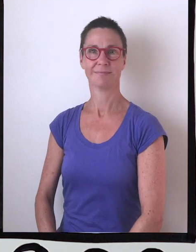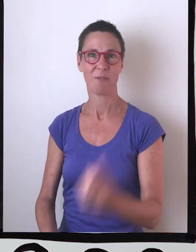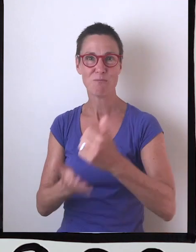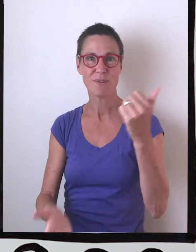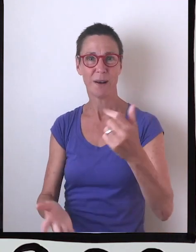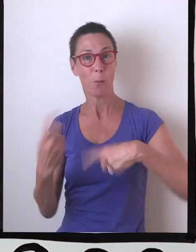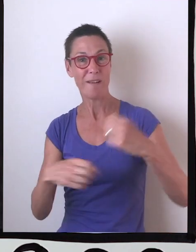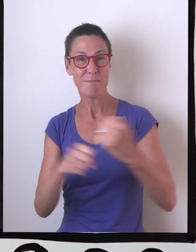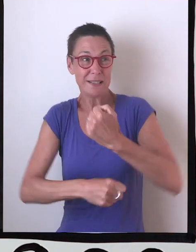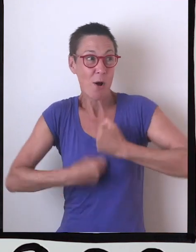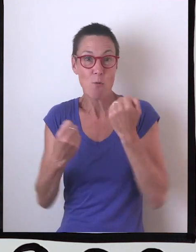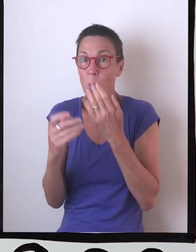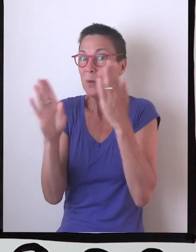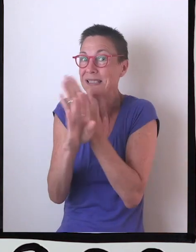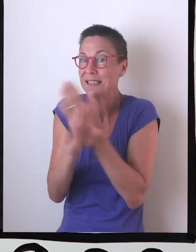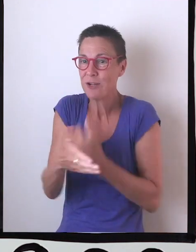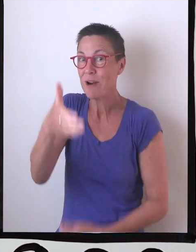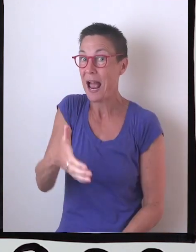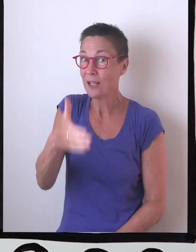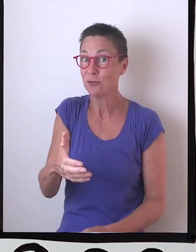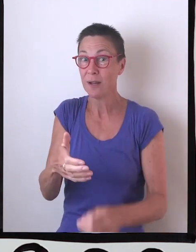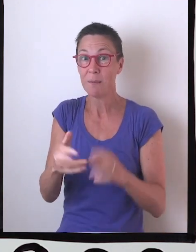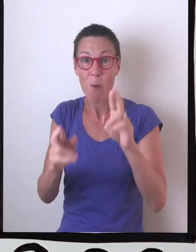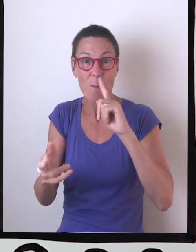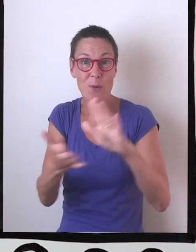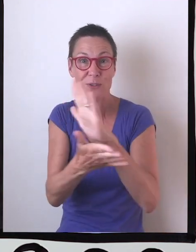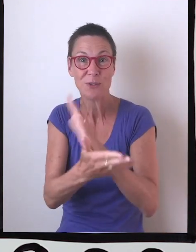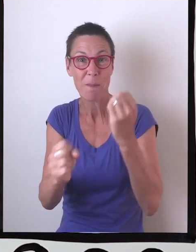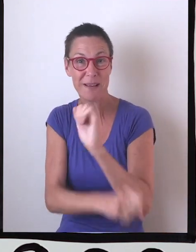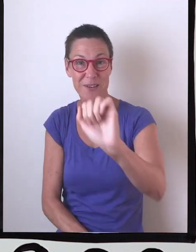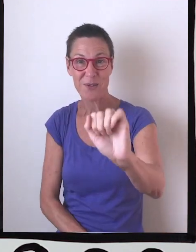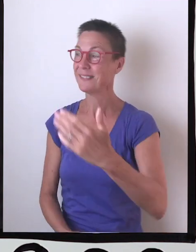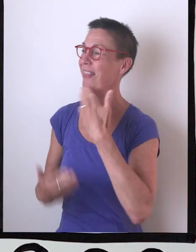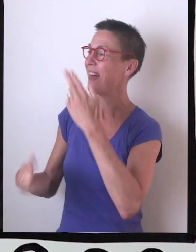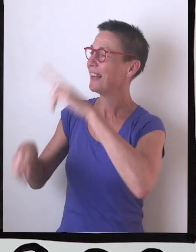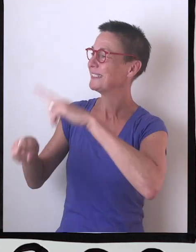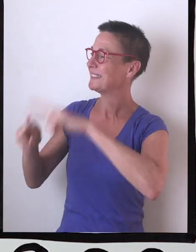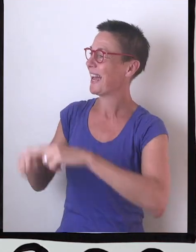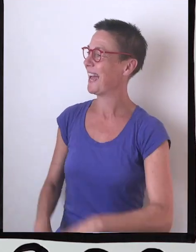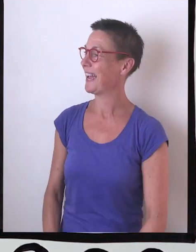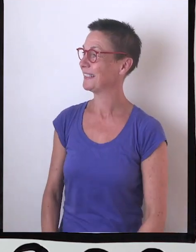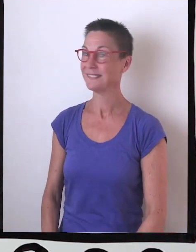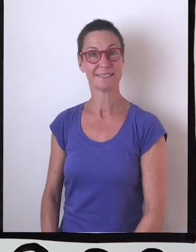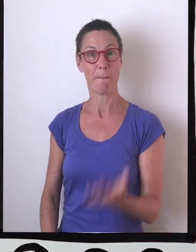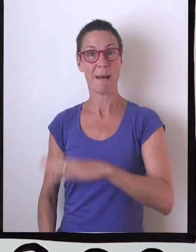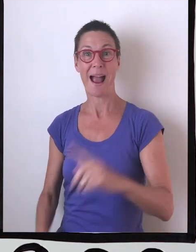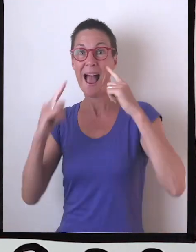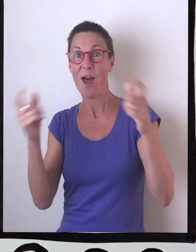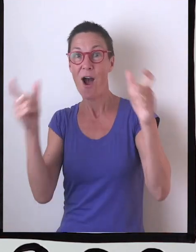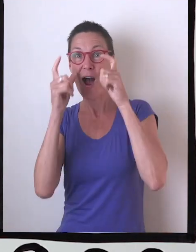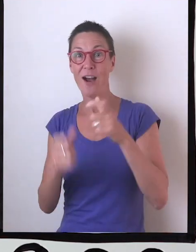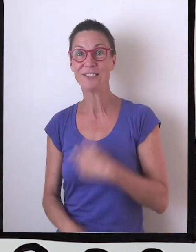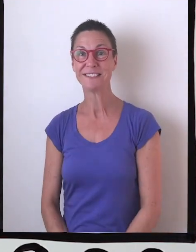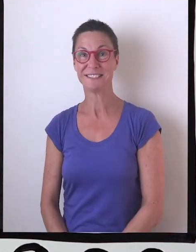1, 2, 3. Brilliant. We've made up a secret handshake. I hope you have fun making up yours. Thanks, Dad, for joining in. That was really good. And